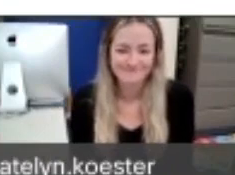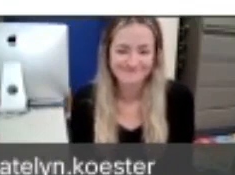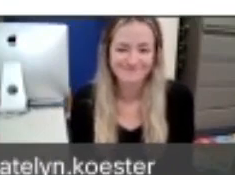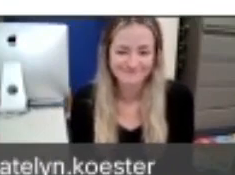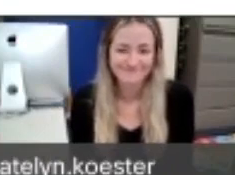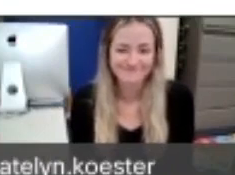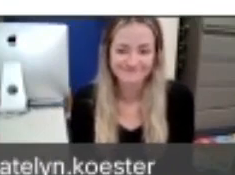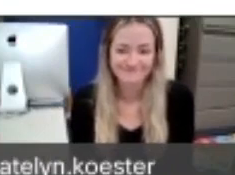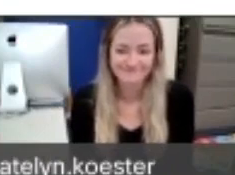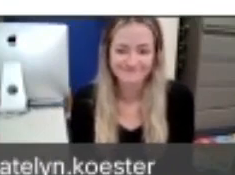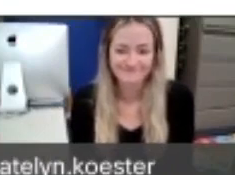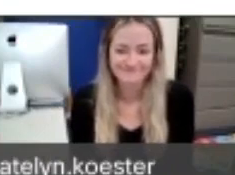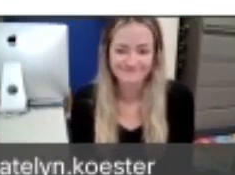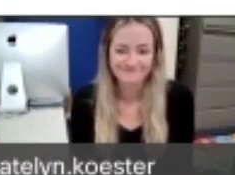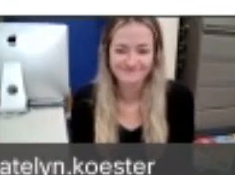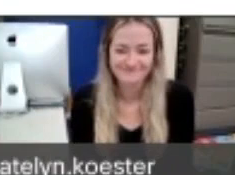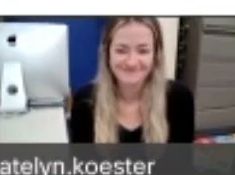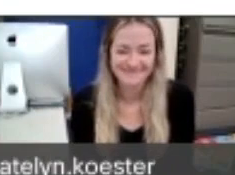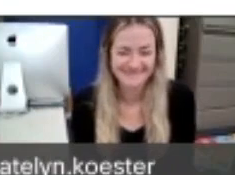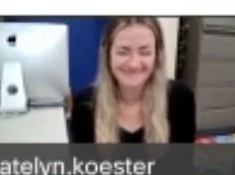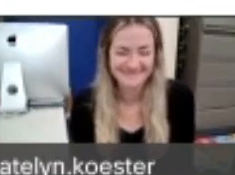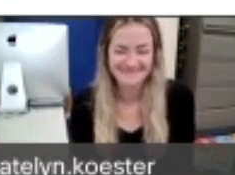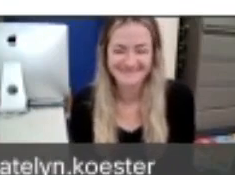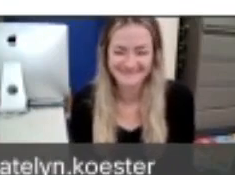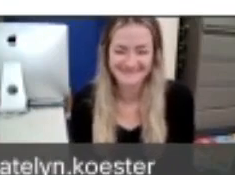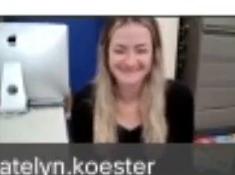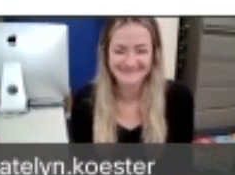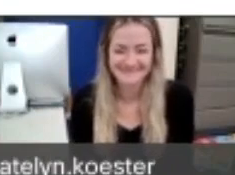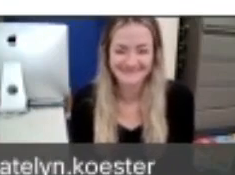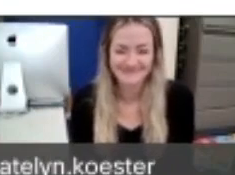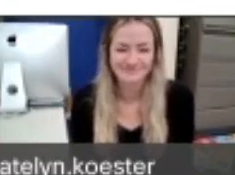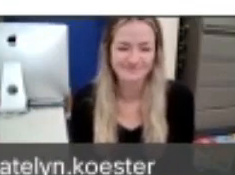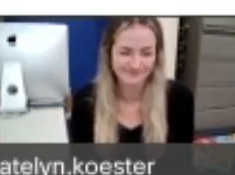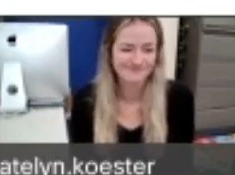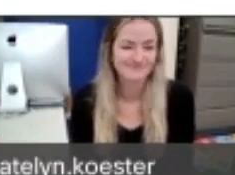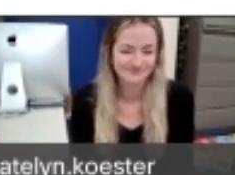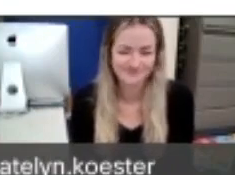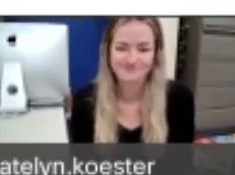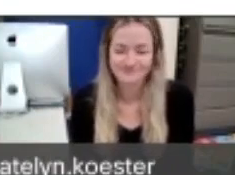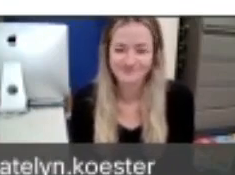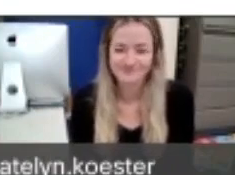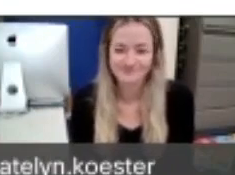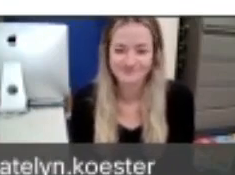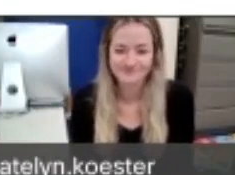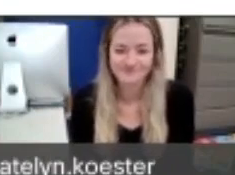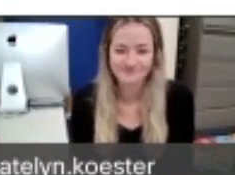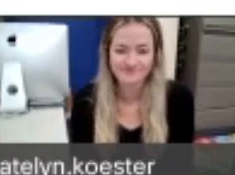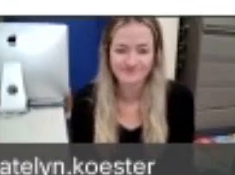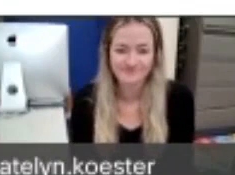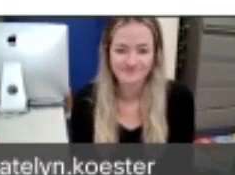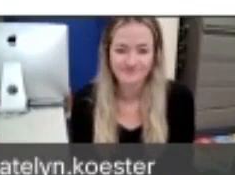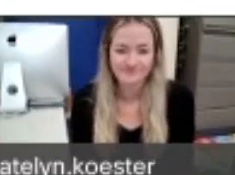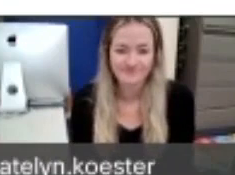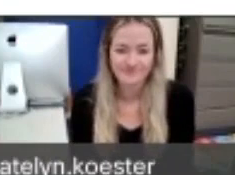deaf with four brothers, and her oldest brother is deaf as well. She graduated from Sweet Home High School and pursued her associate's degree in